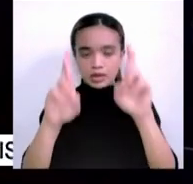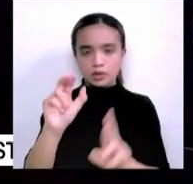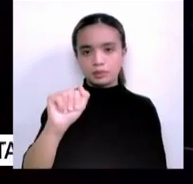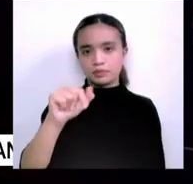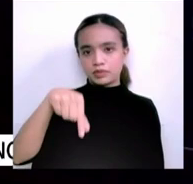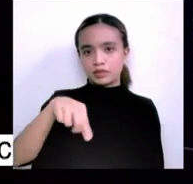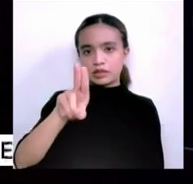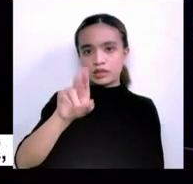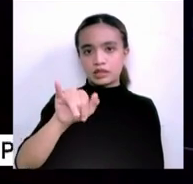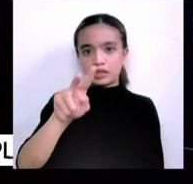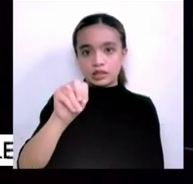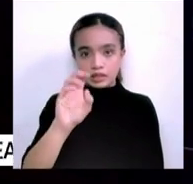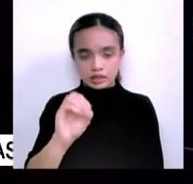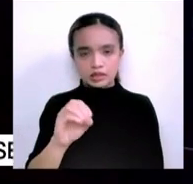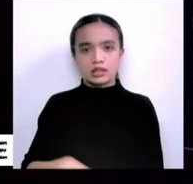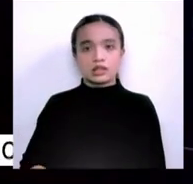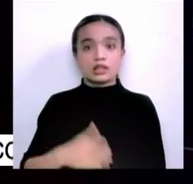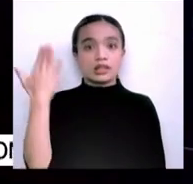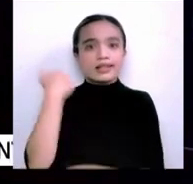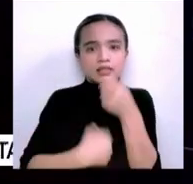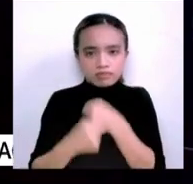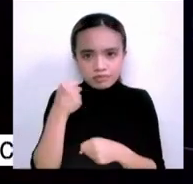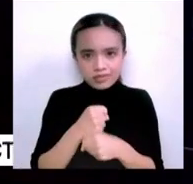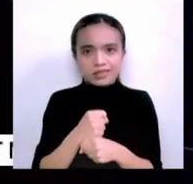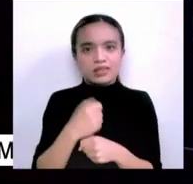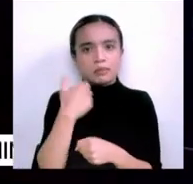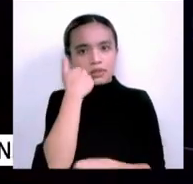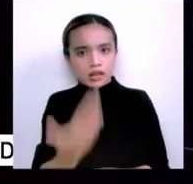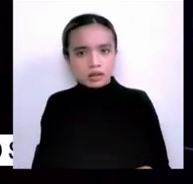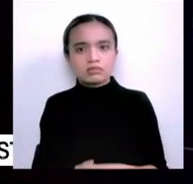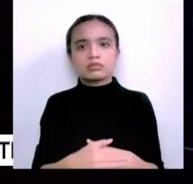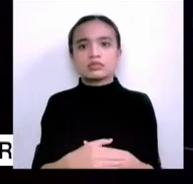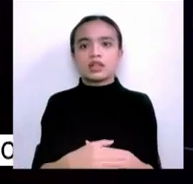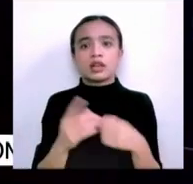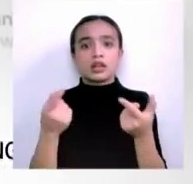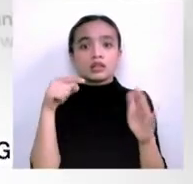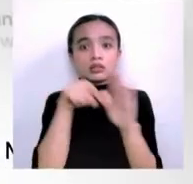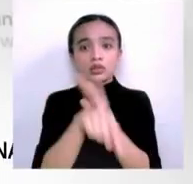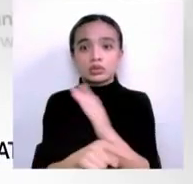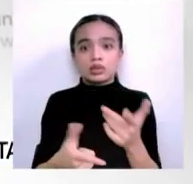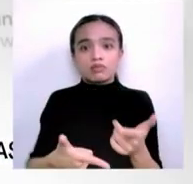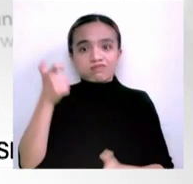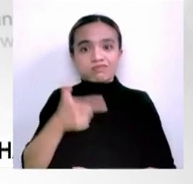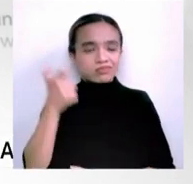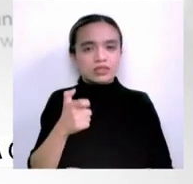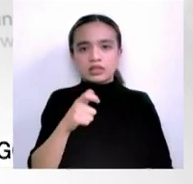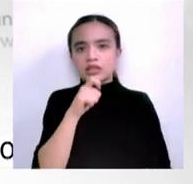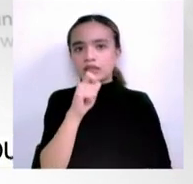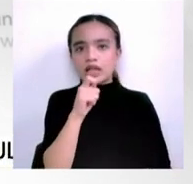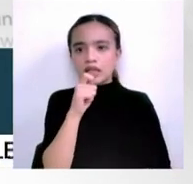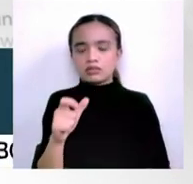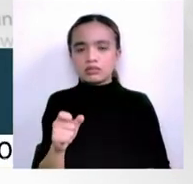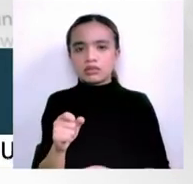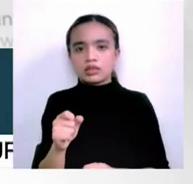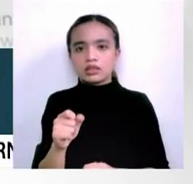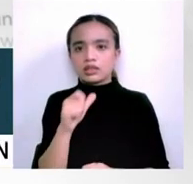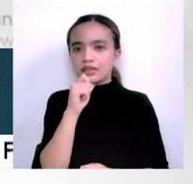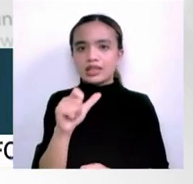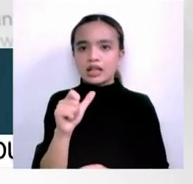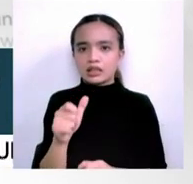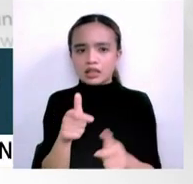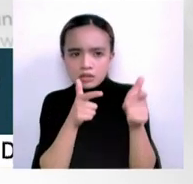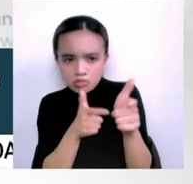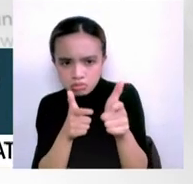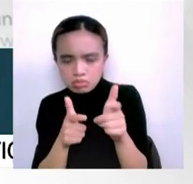and 3 of his men were killed last year. Prosecutors determined they were killed in an ambush, not in a shootout, as claimed by the